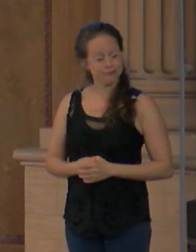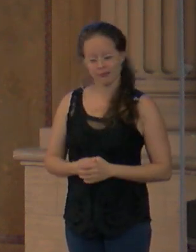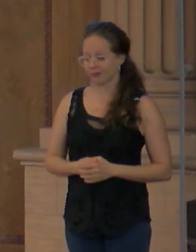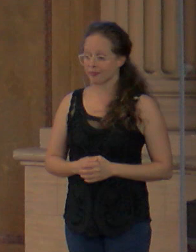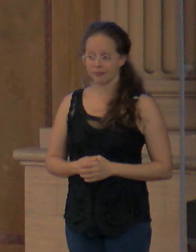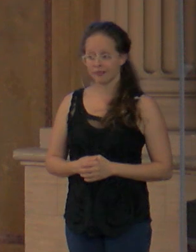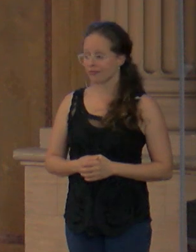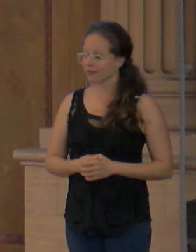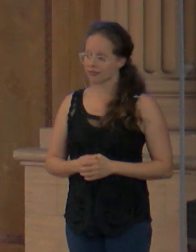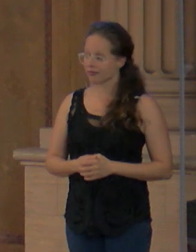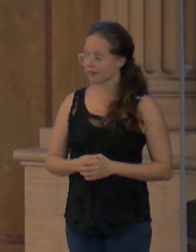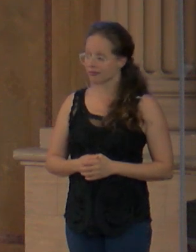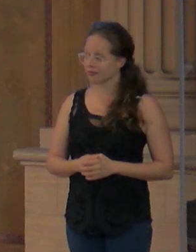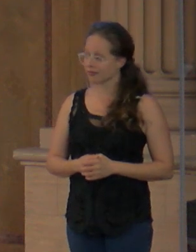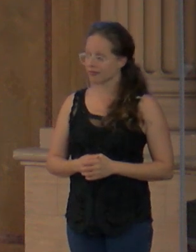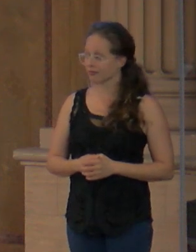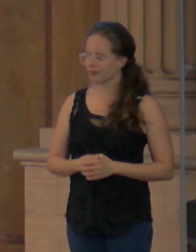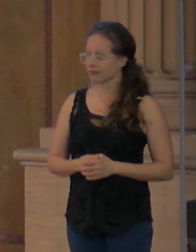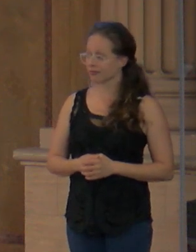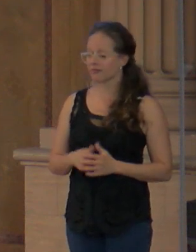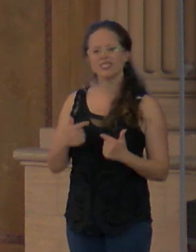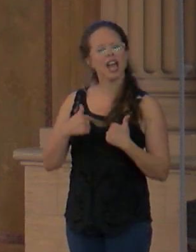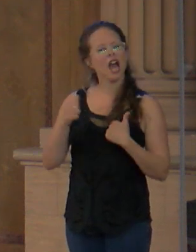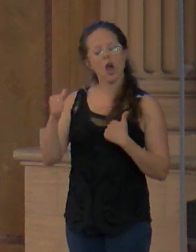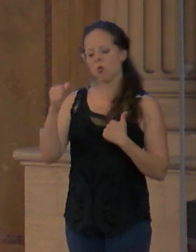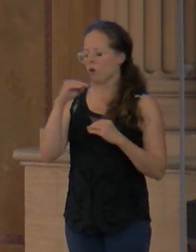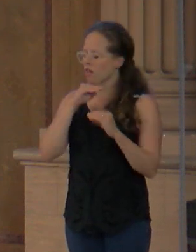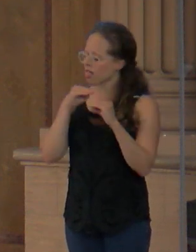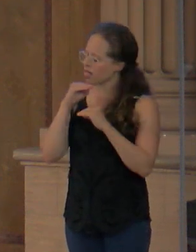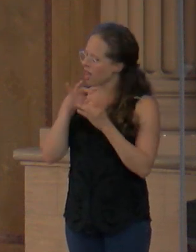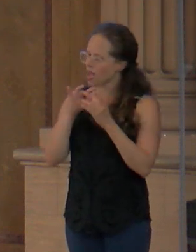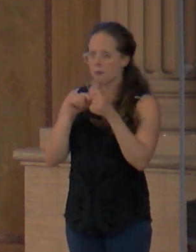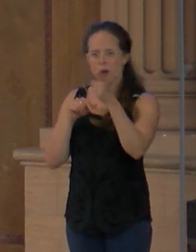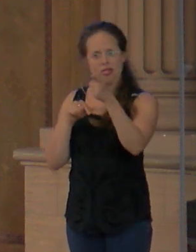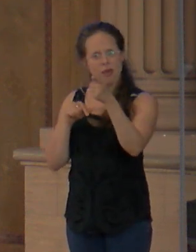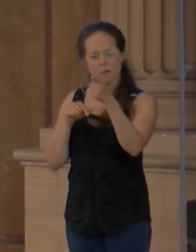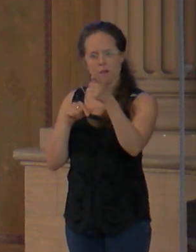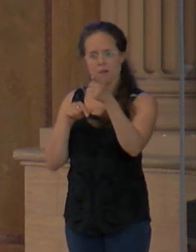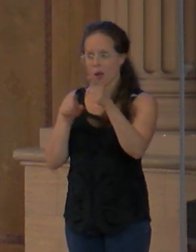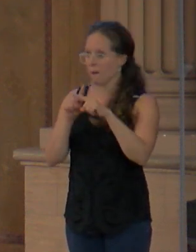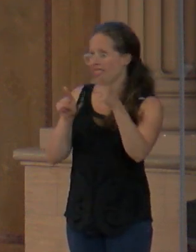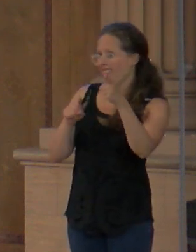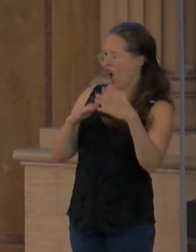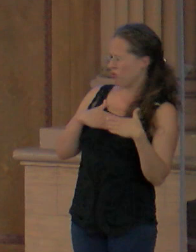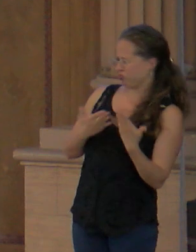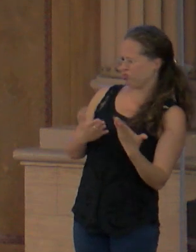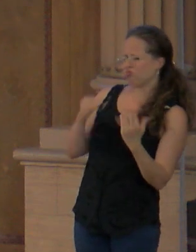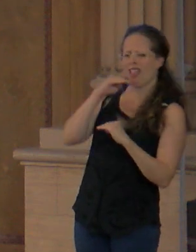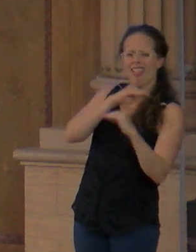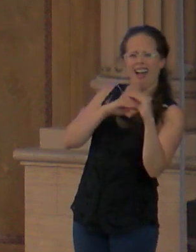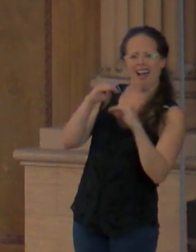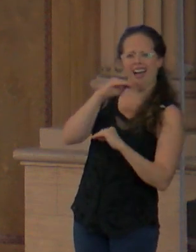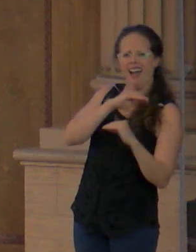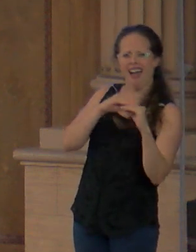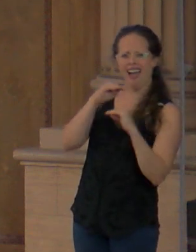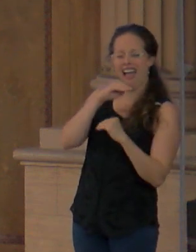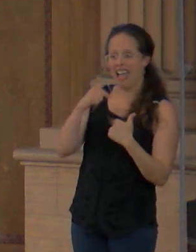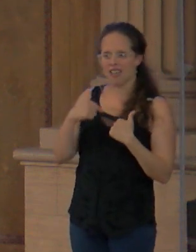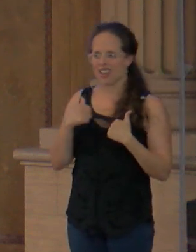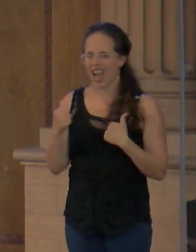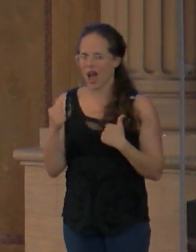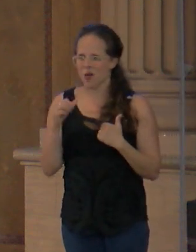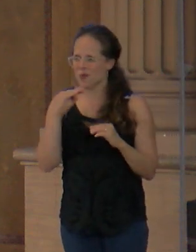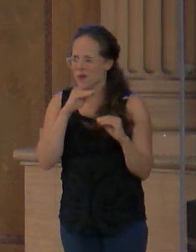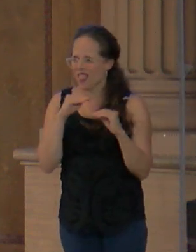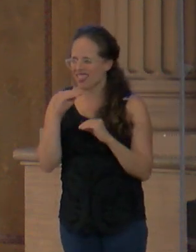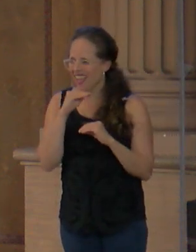You won't ruin their reputation falsely just so that you can win this argument, but they're willing to ruin yours. You won't lie, they will. You won't stretch